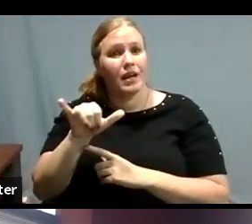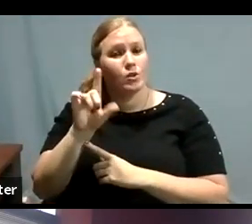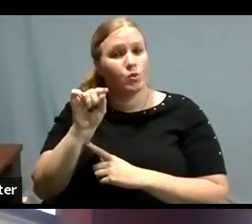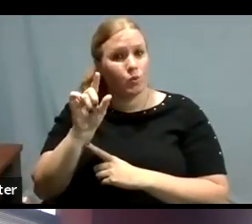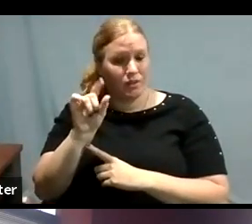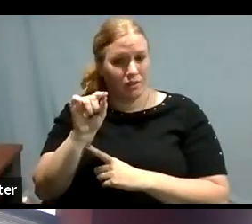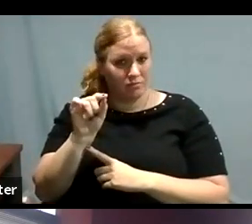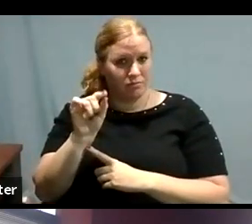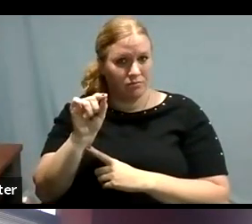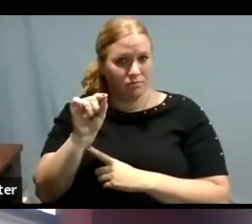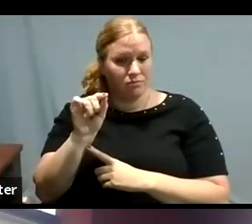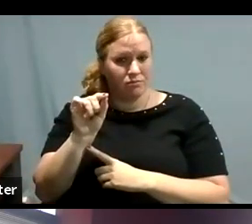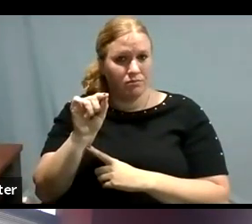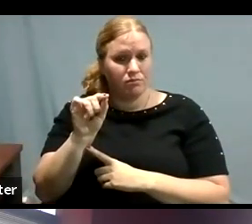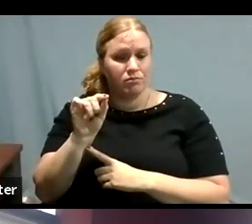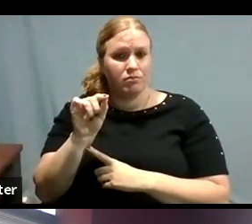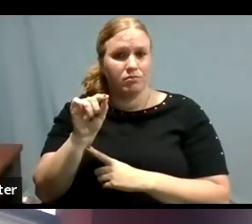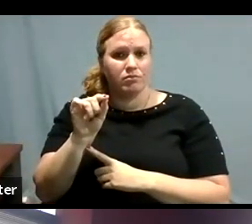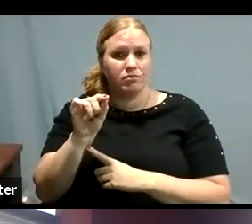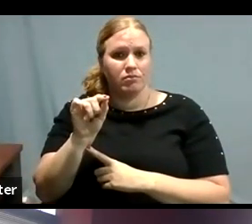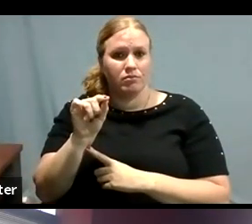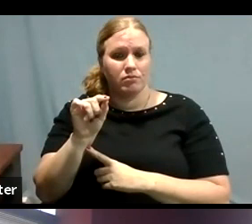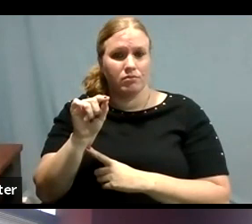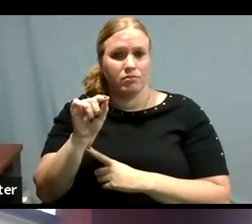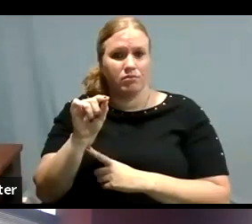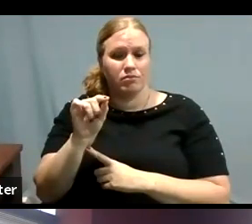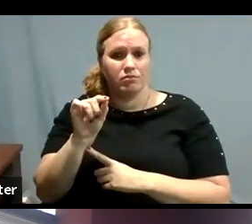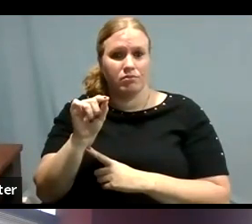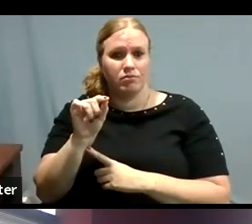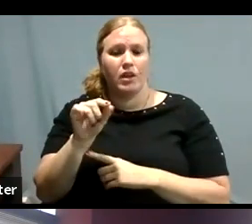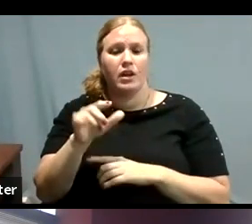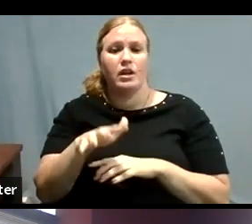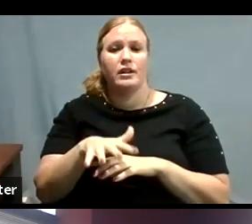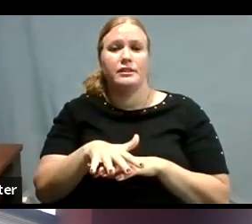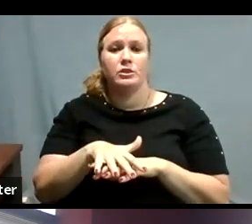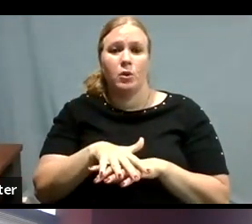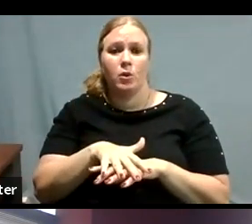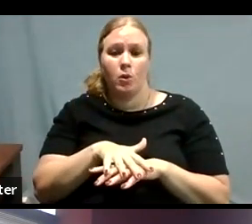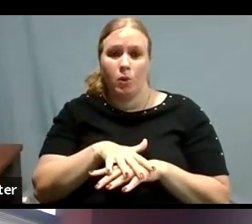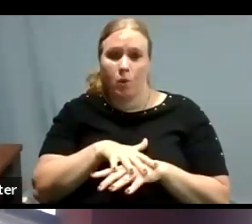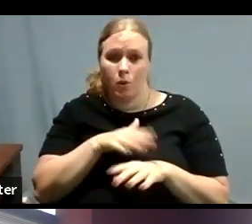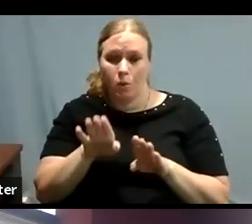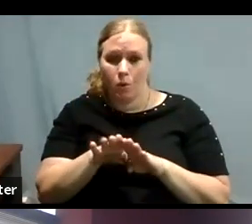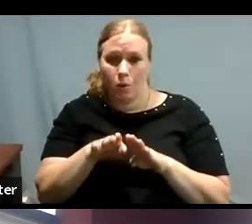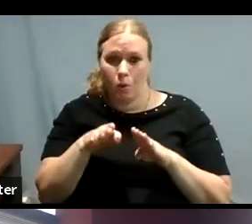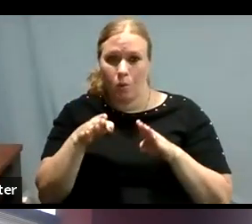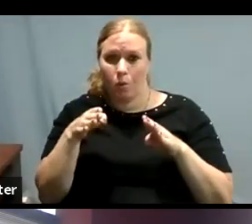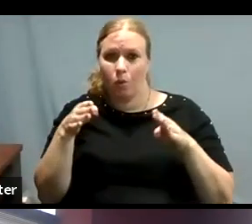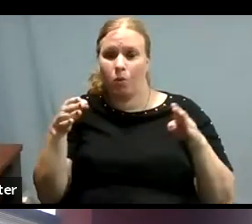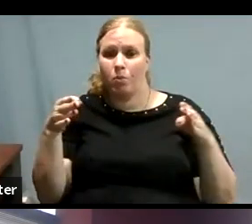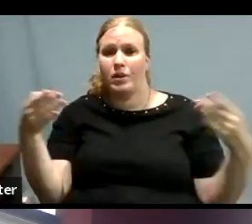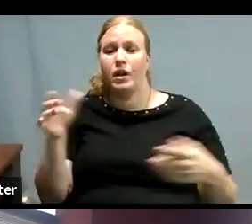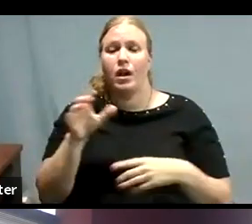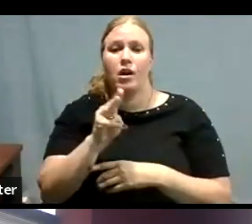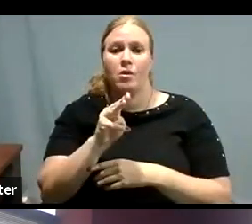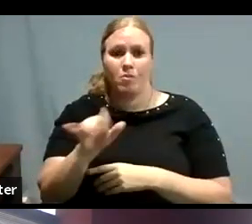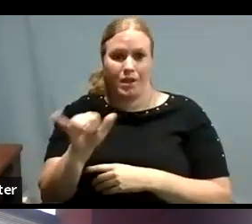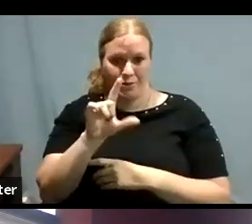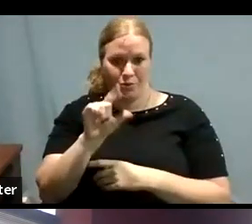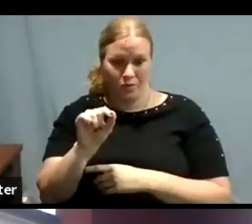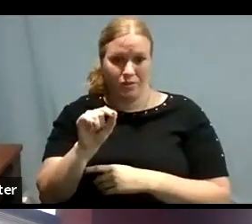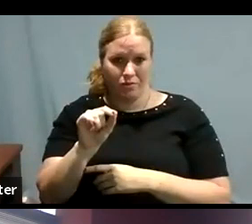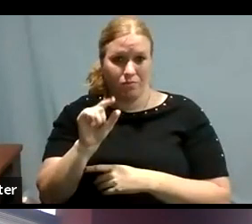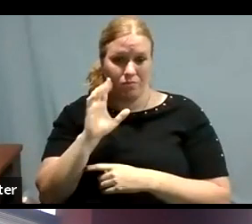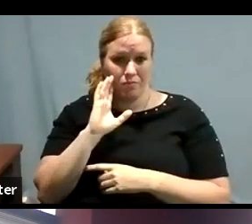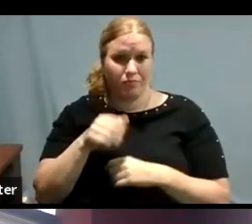about the very incremental and slow opening up on May 20th. As folks know,